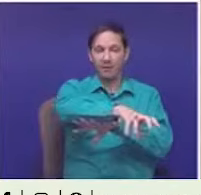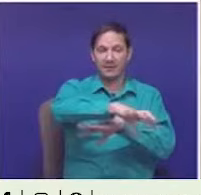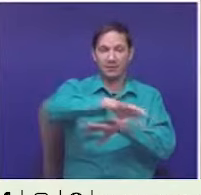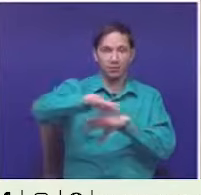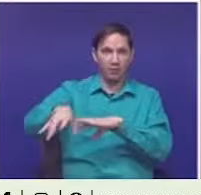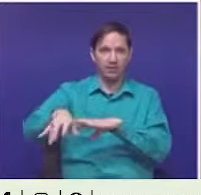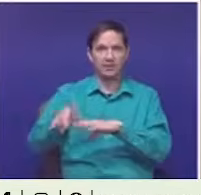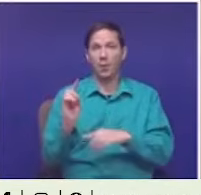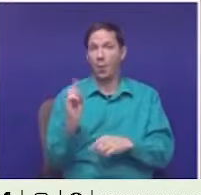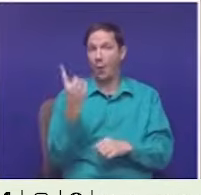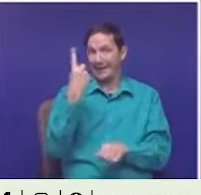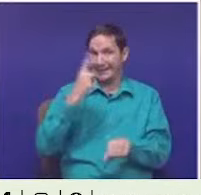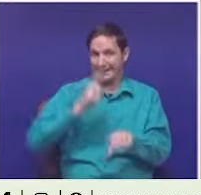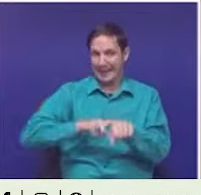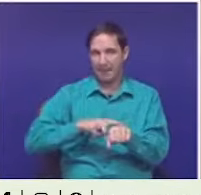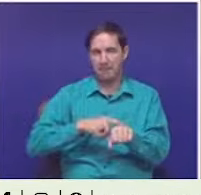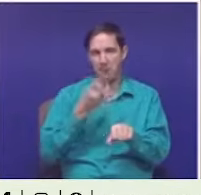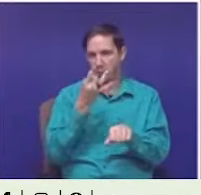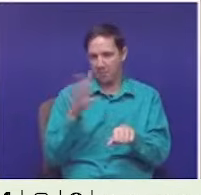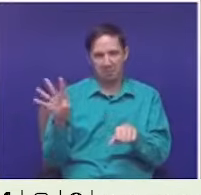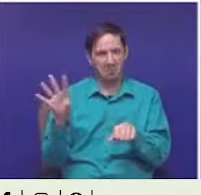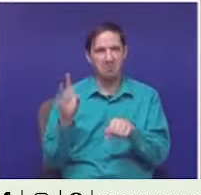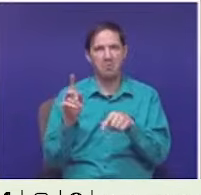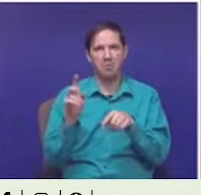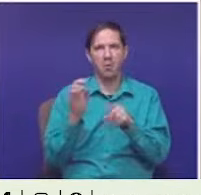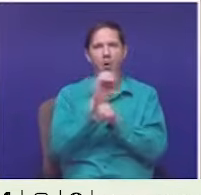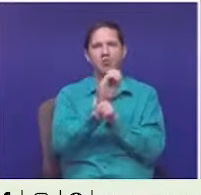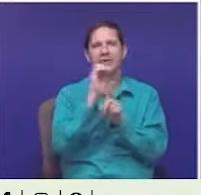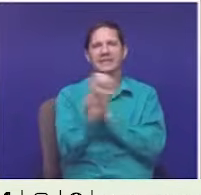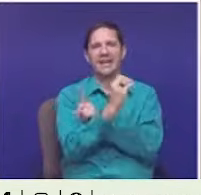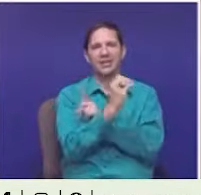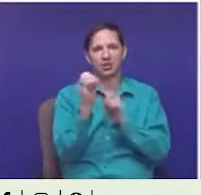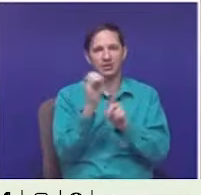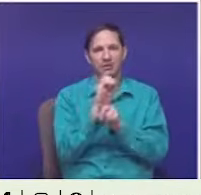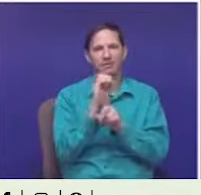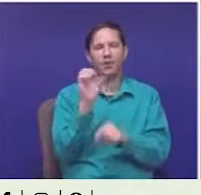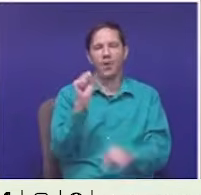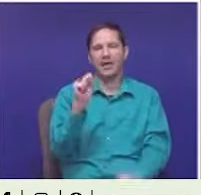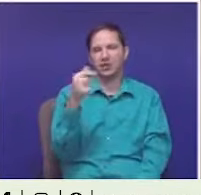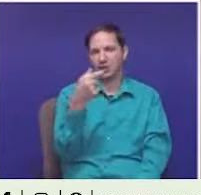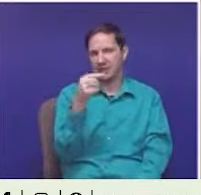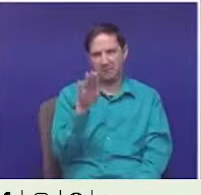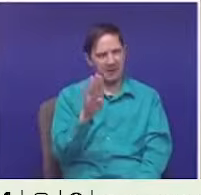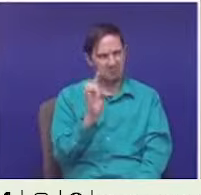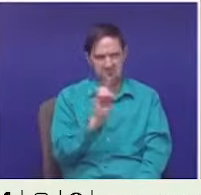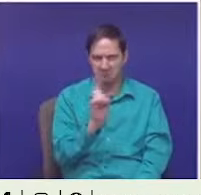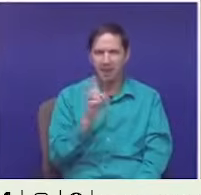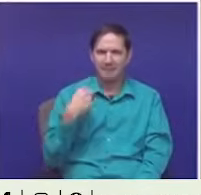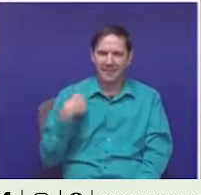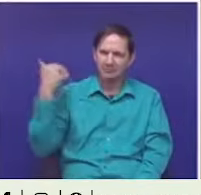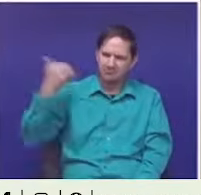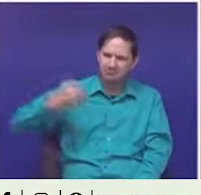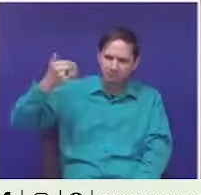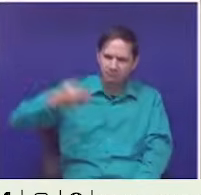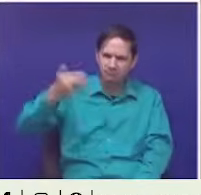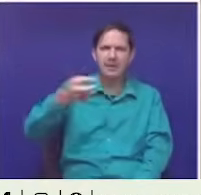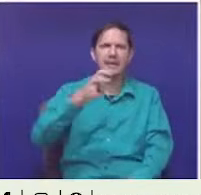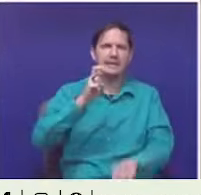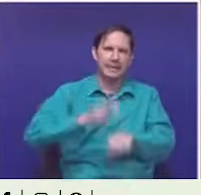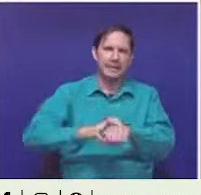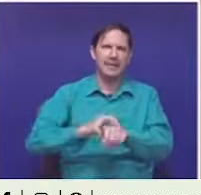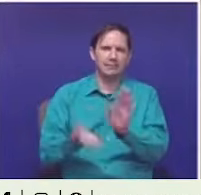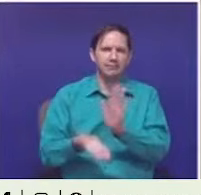once-off orientation for SGBs, but they should be doing continuous empowerment for SGBs. SGBs